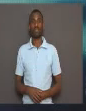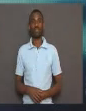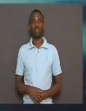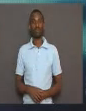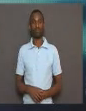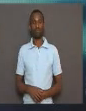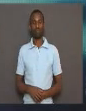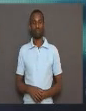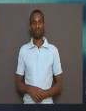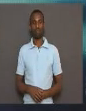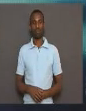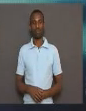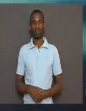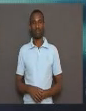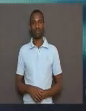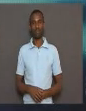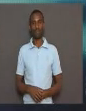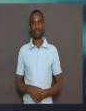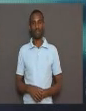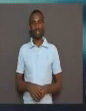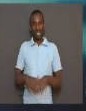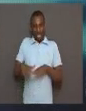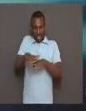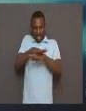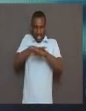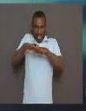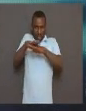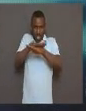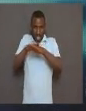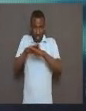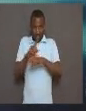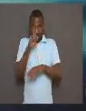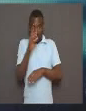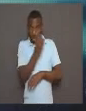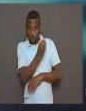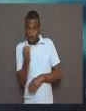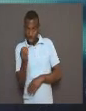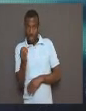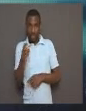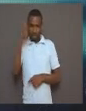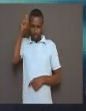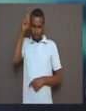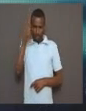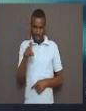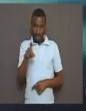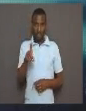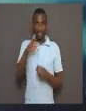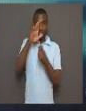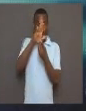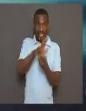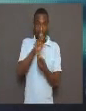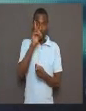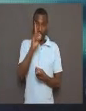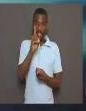You have learned that in order to float, an object must have a density